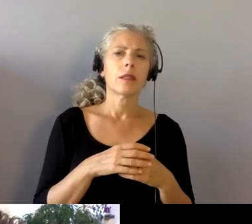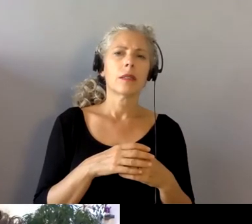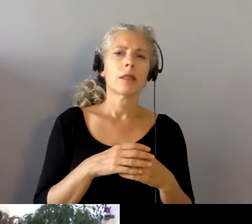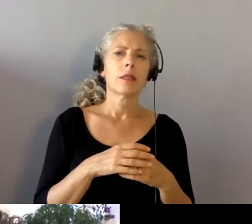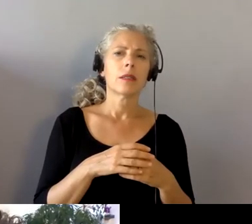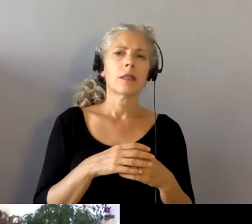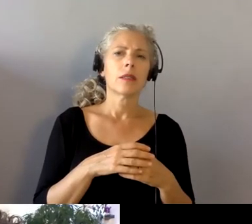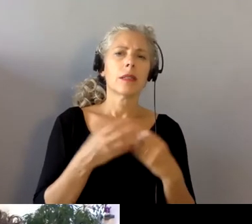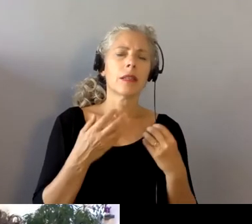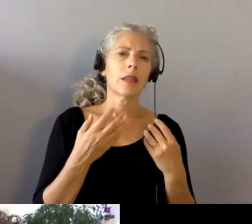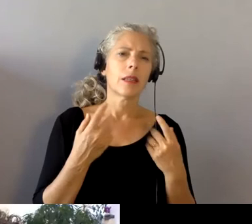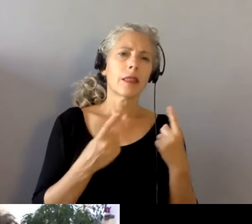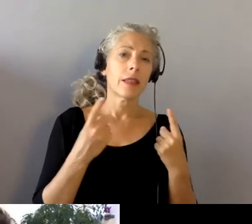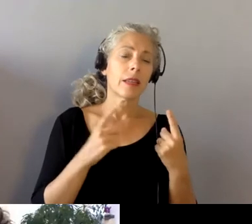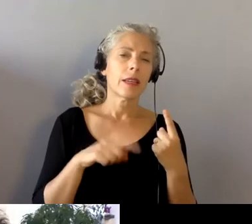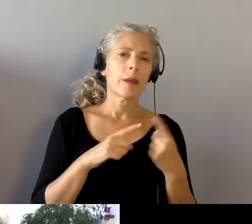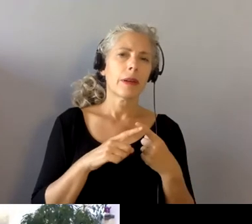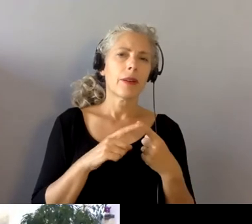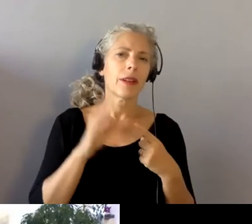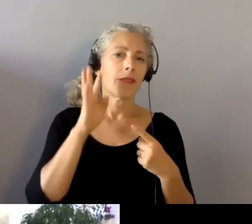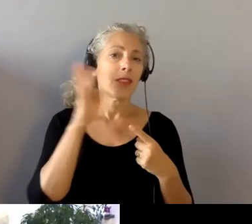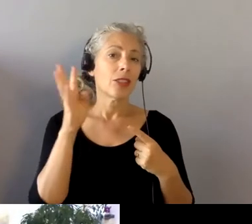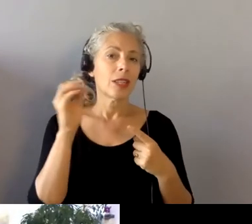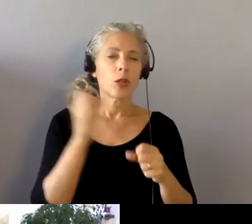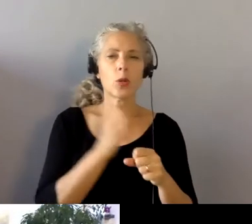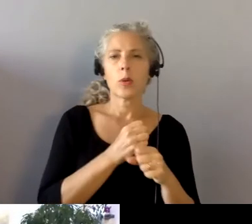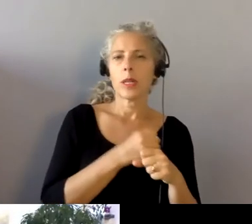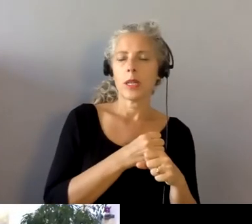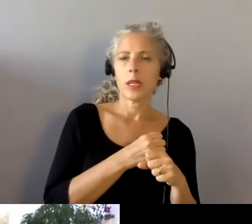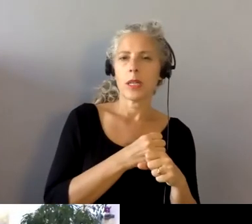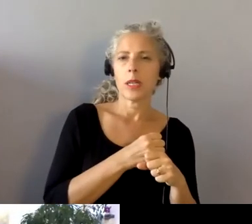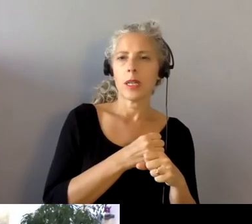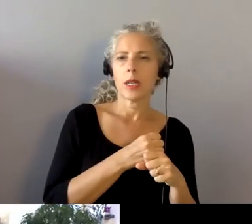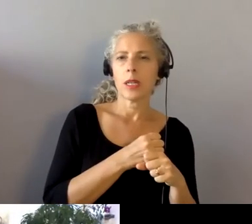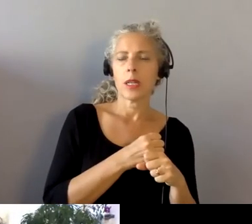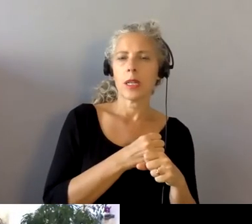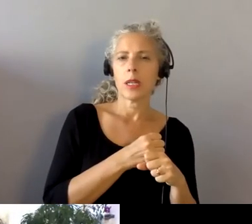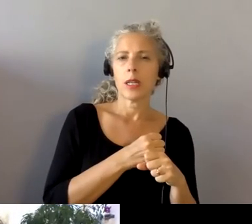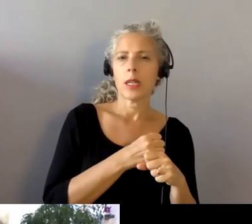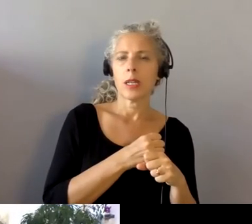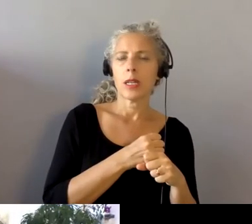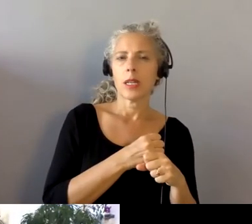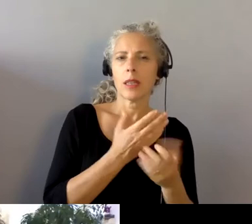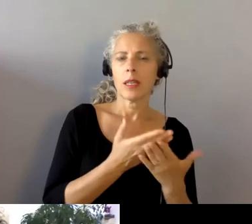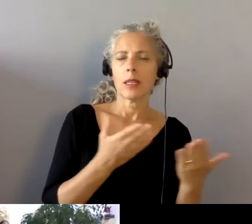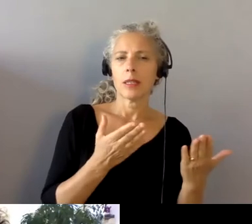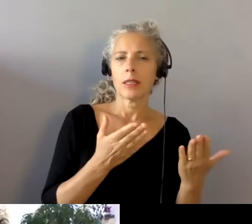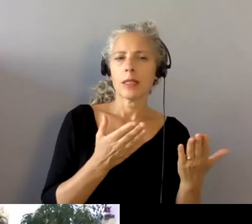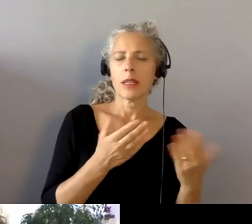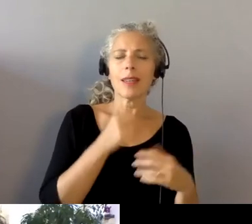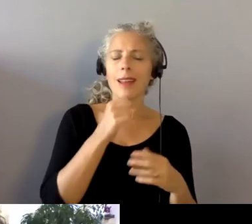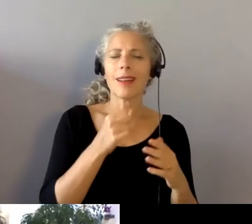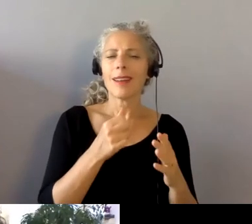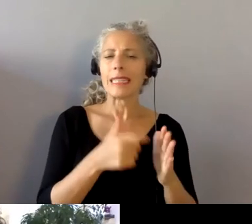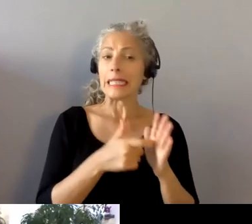thinking around invention and creativity as a possibility for something else. And not just an insistence on being,